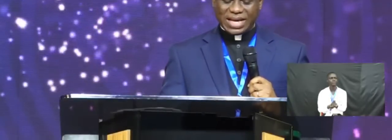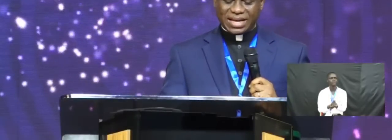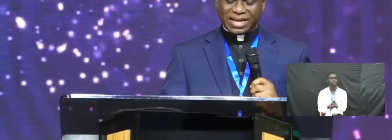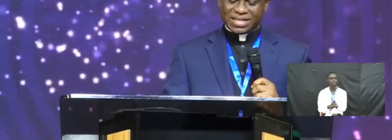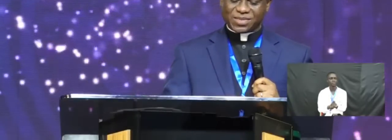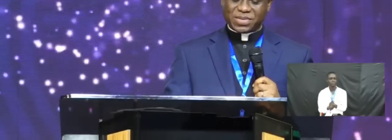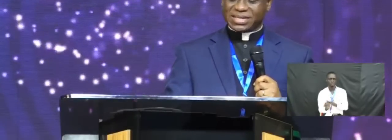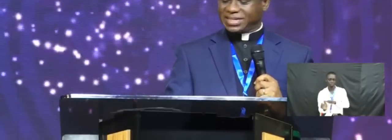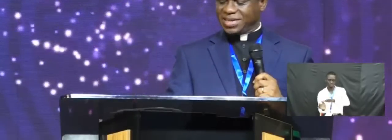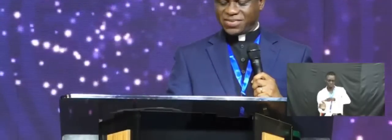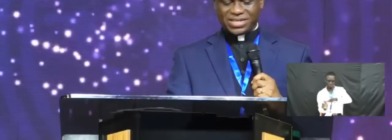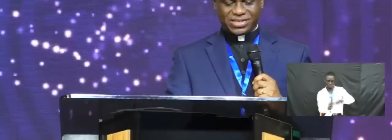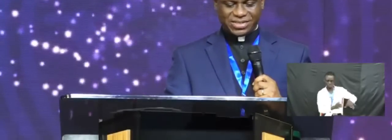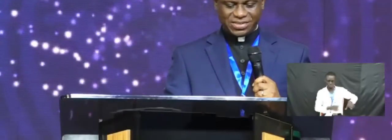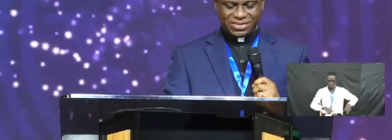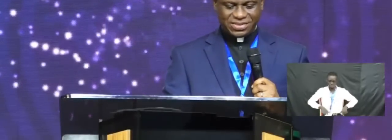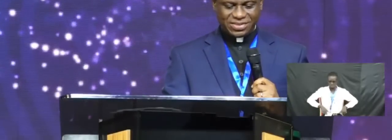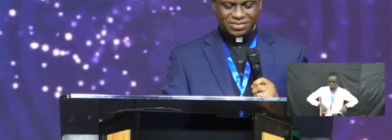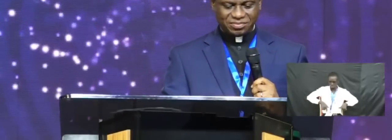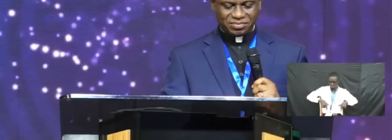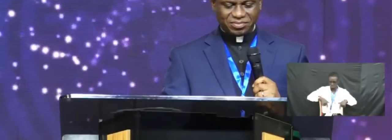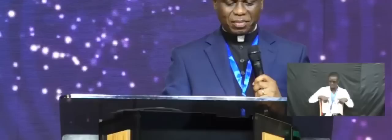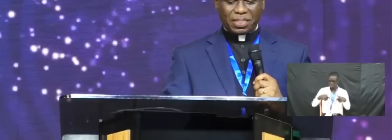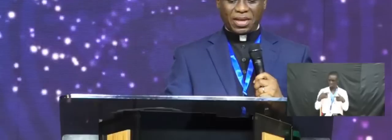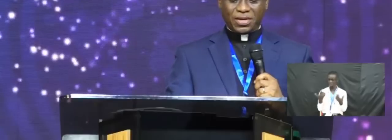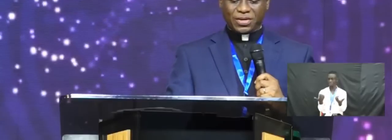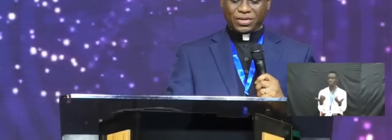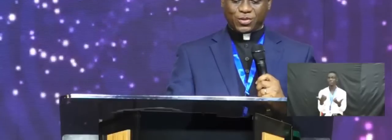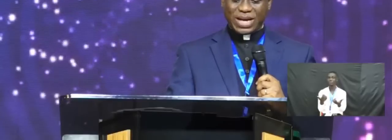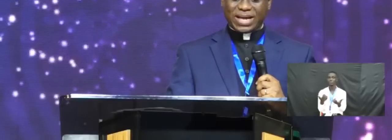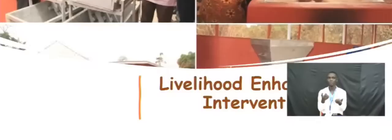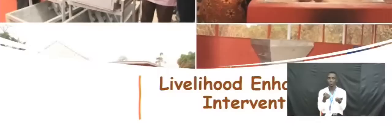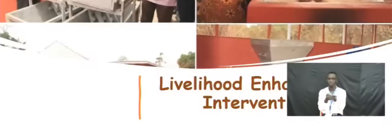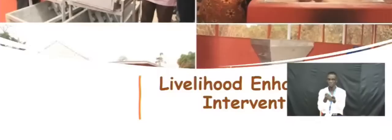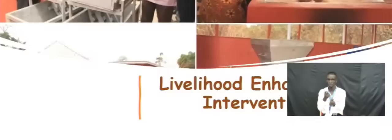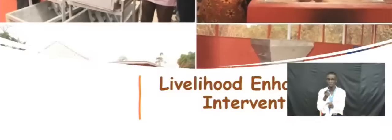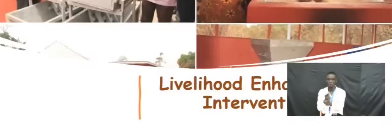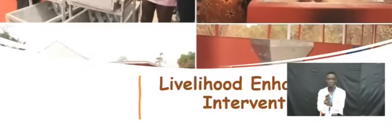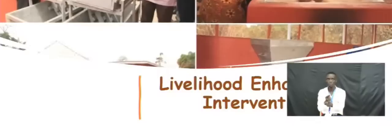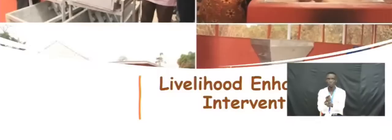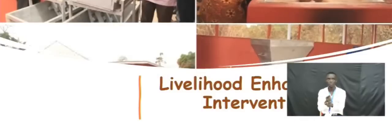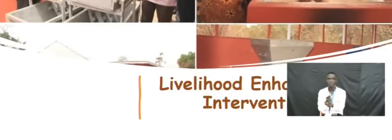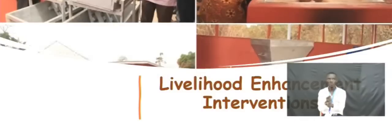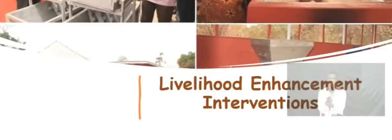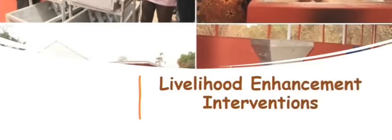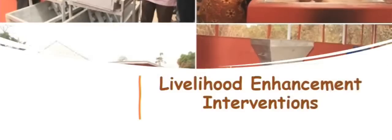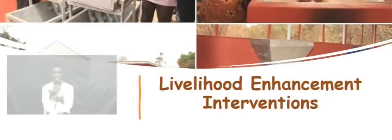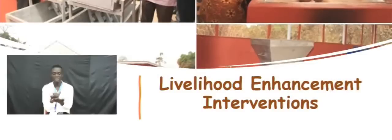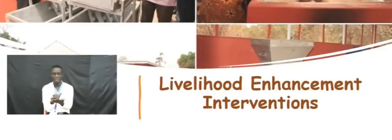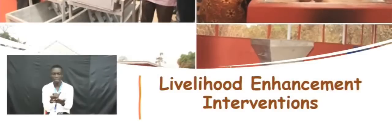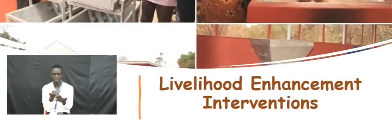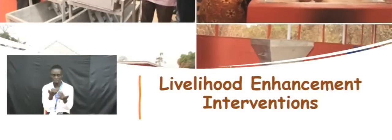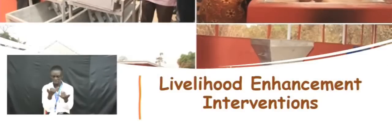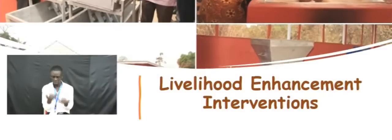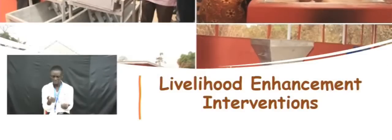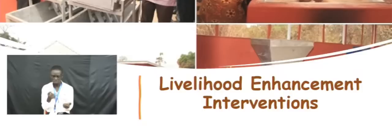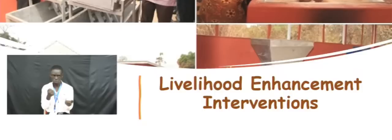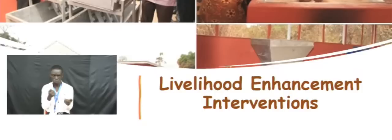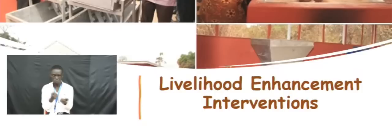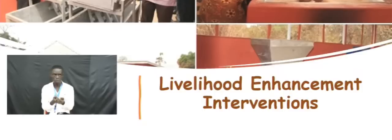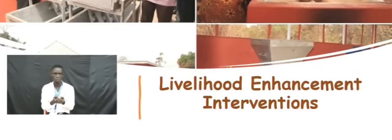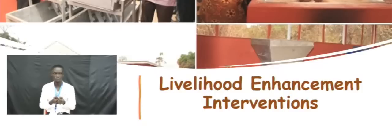livelihood enhancement interventions to enhance enhance economic livelihood in deprived